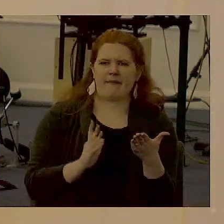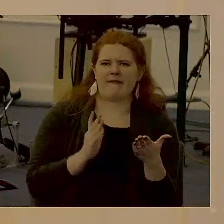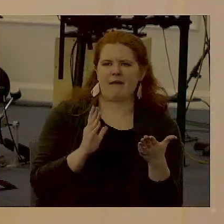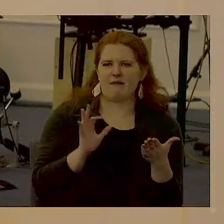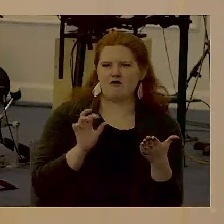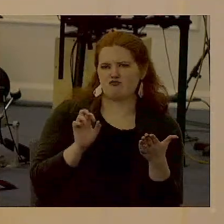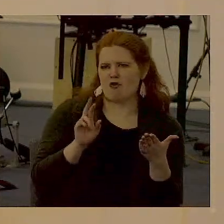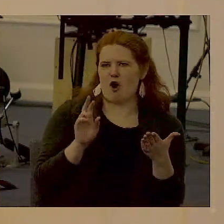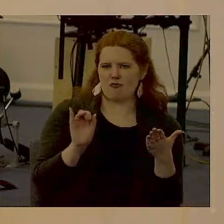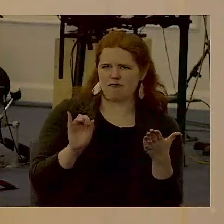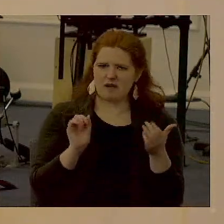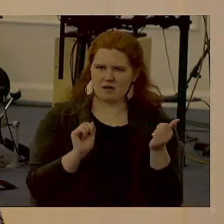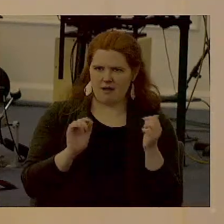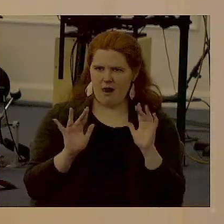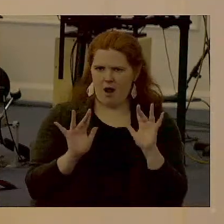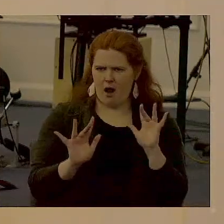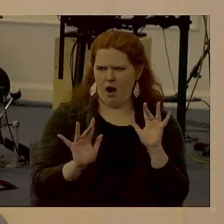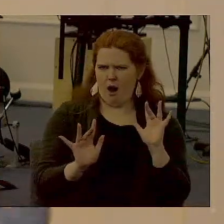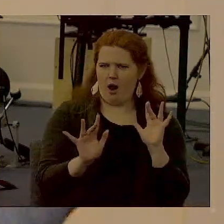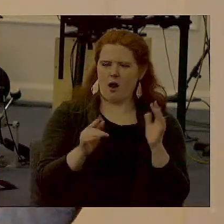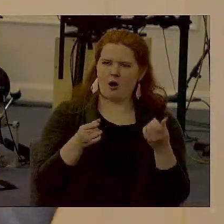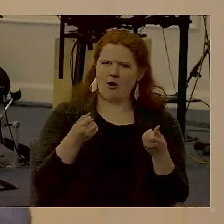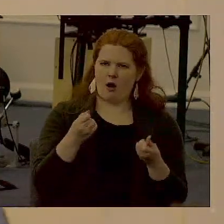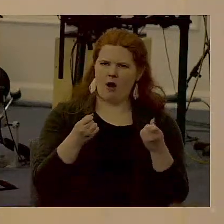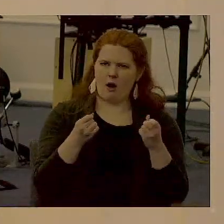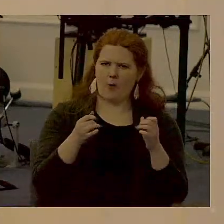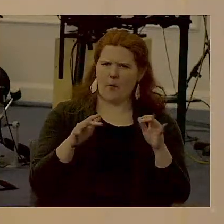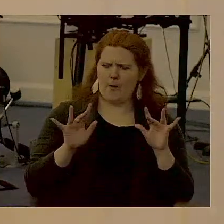Ferrari. Yes, if you bought a racehorse, it